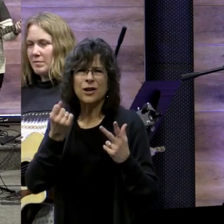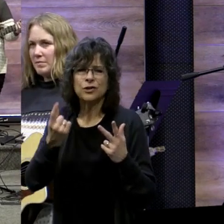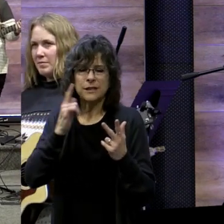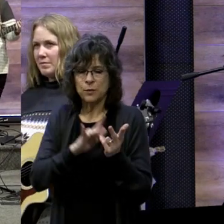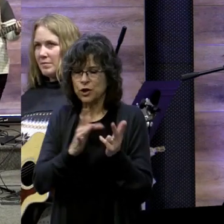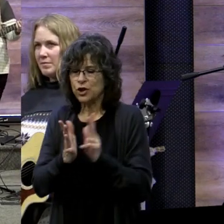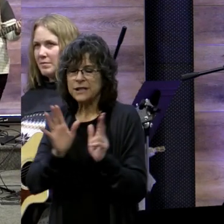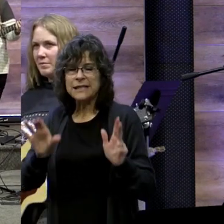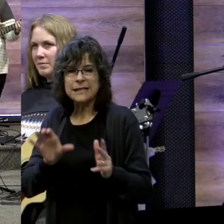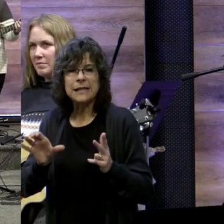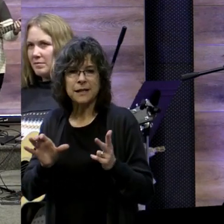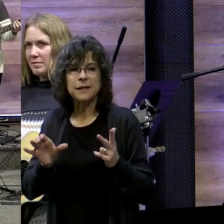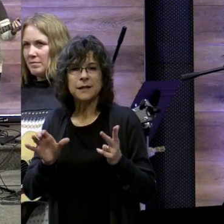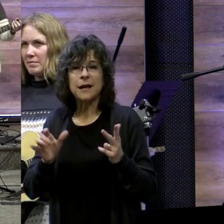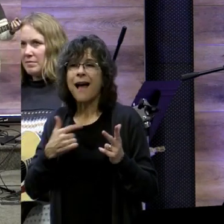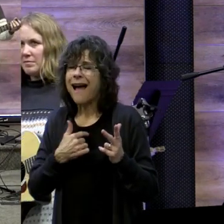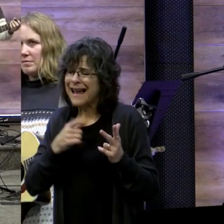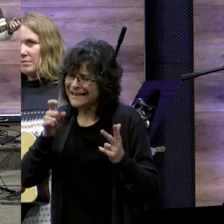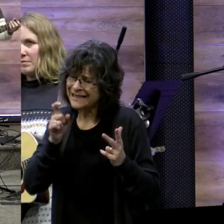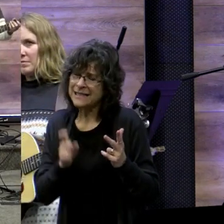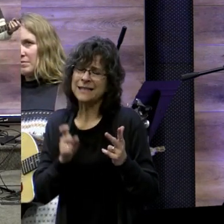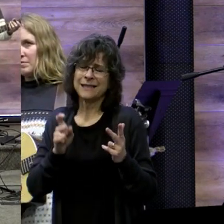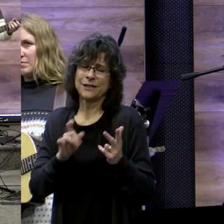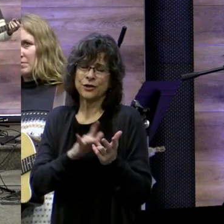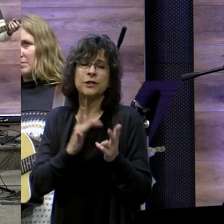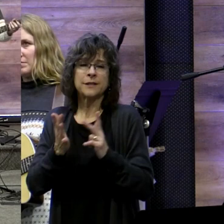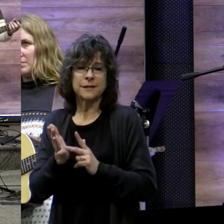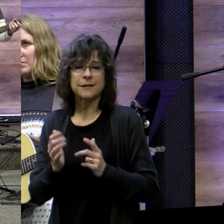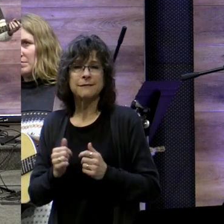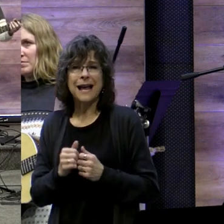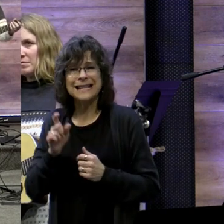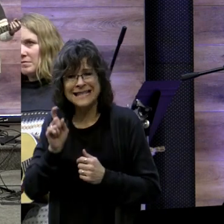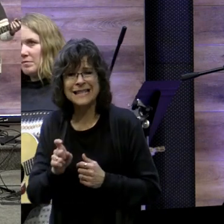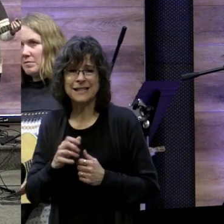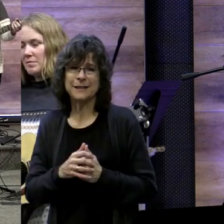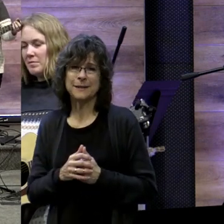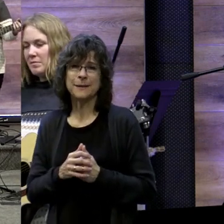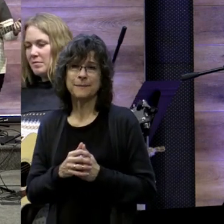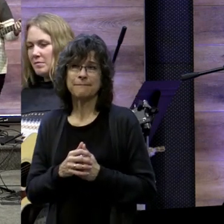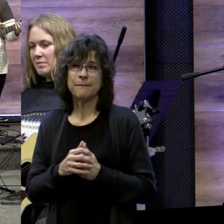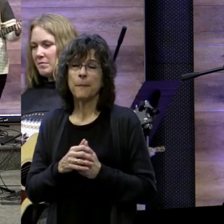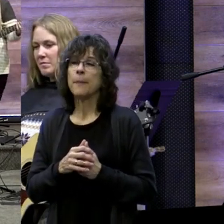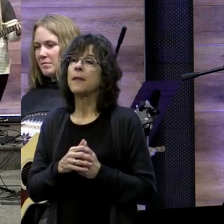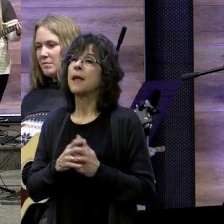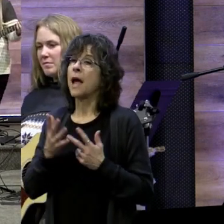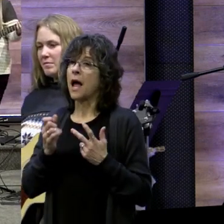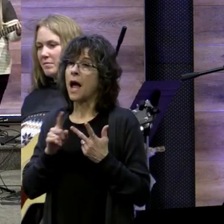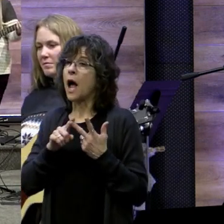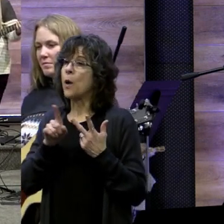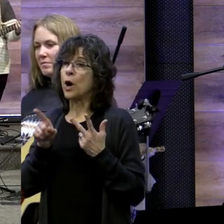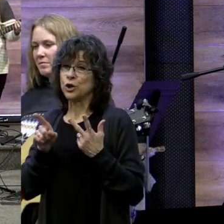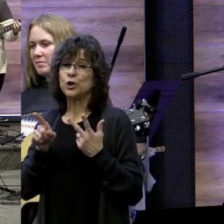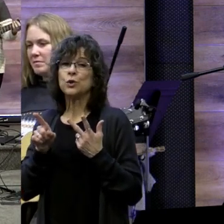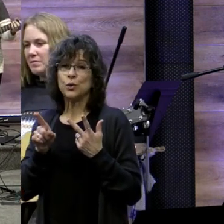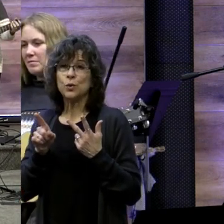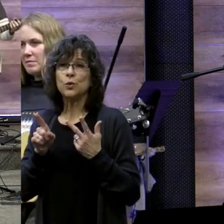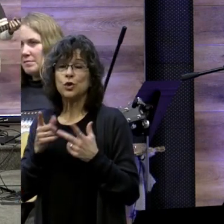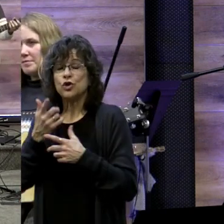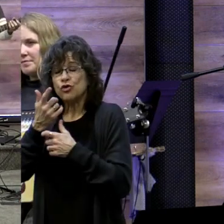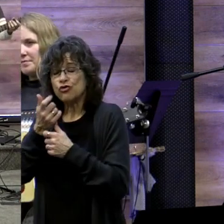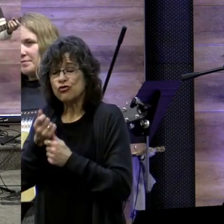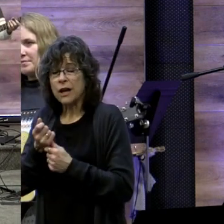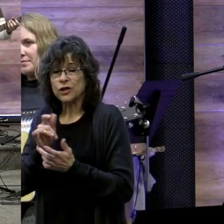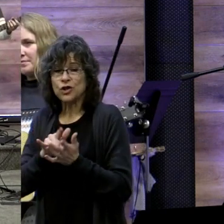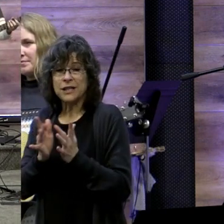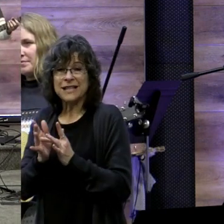rose again, and I need that. And my invitation to you would be to place your faith and trust in Jesus. And if you